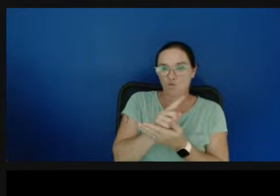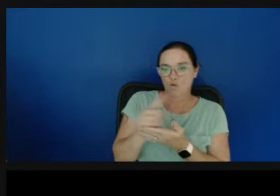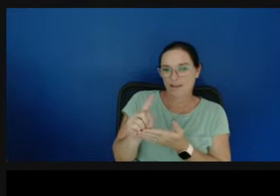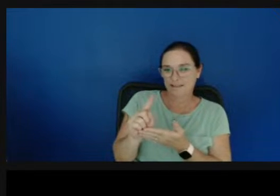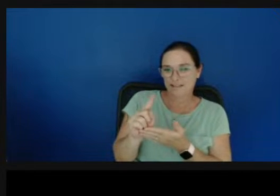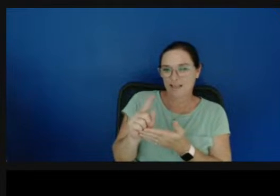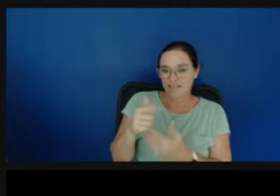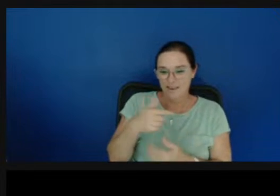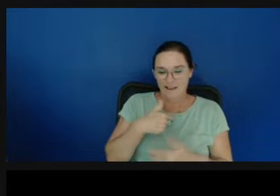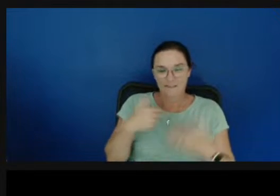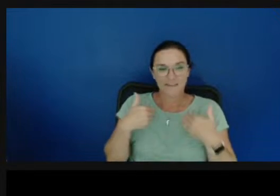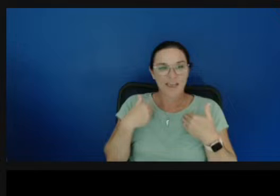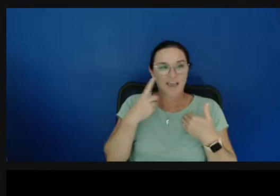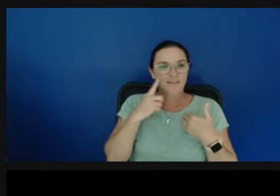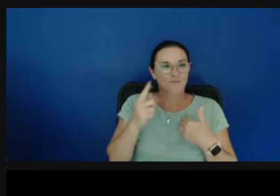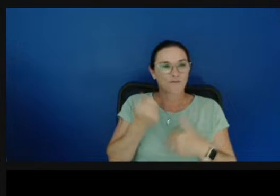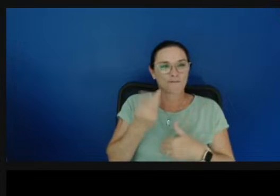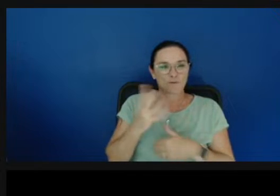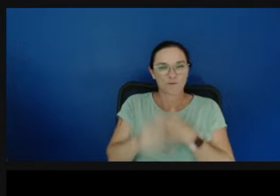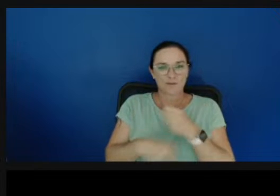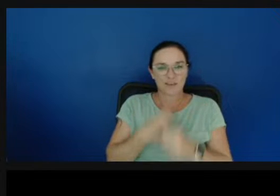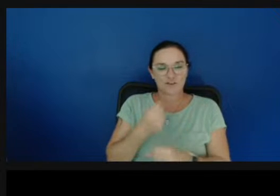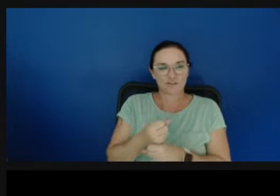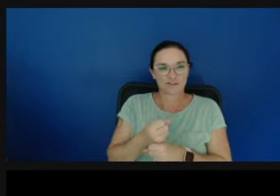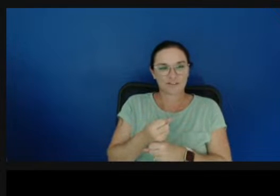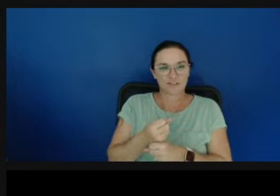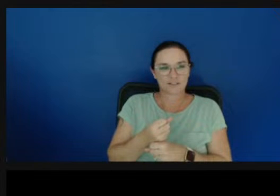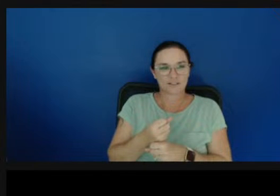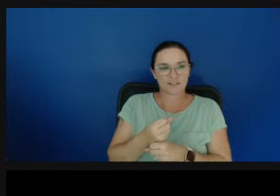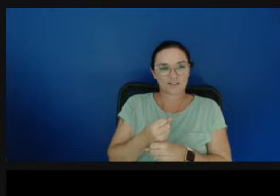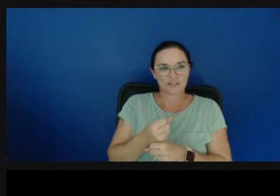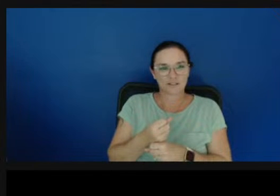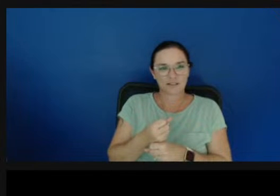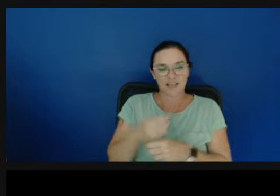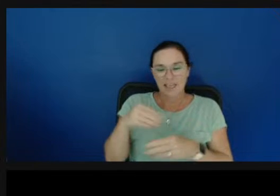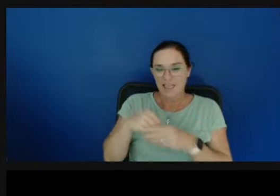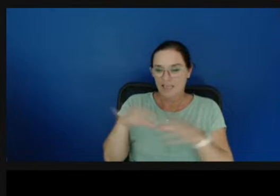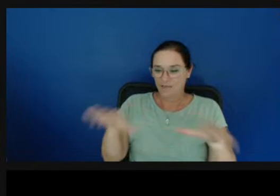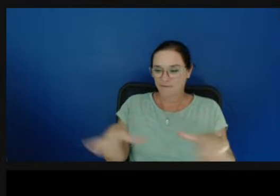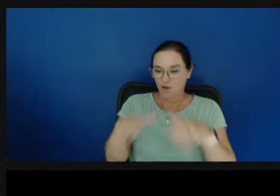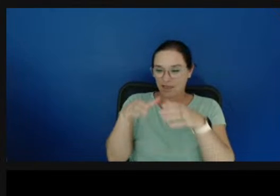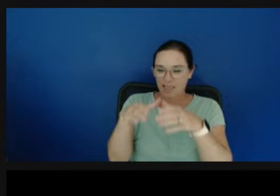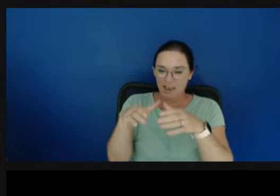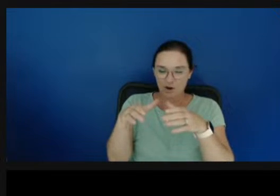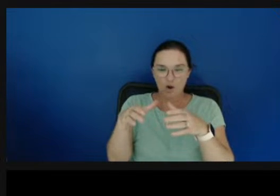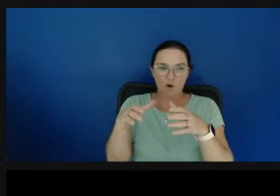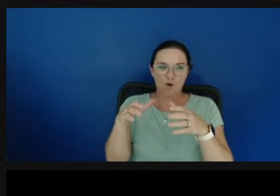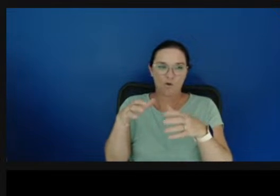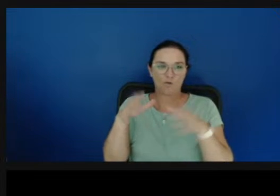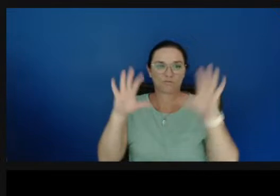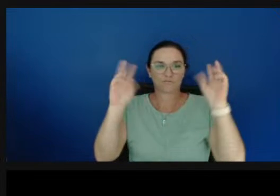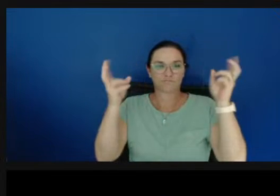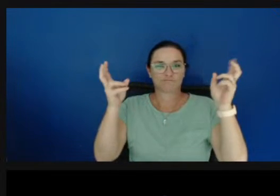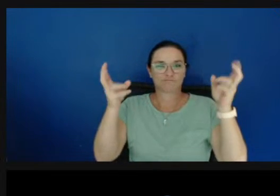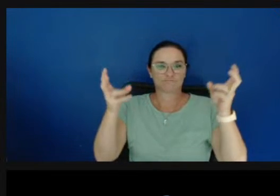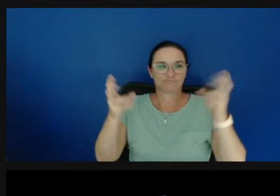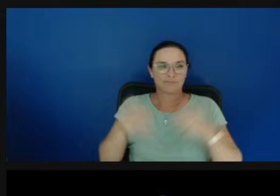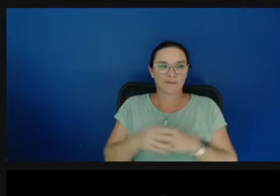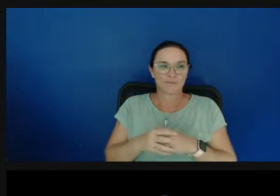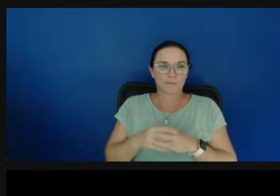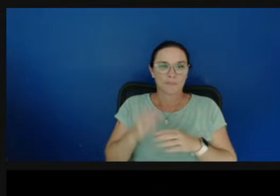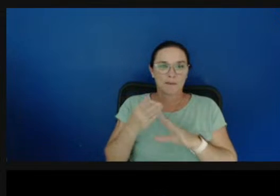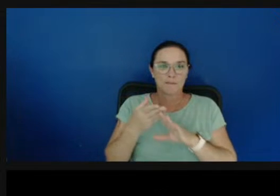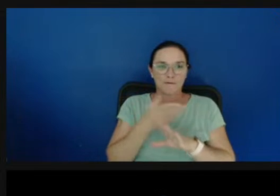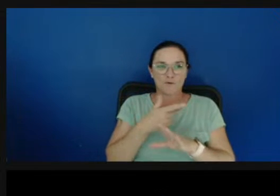had in the last couple of years in the volcano world. Before I really break down the